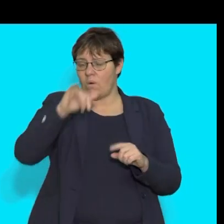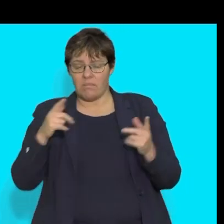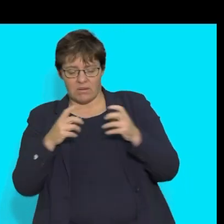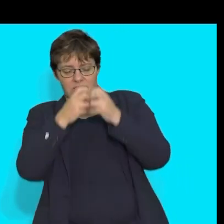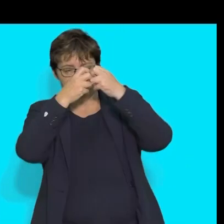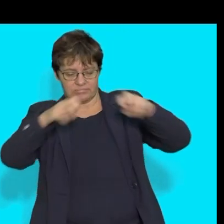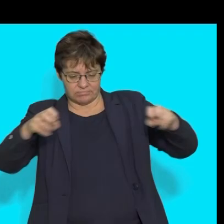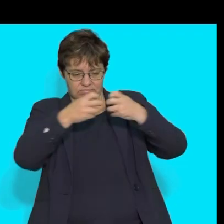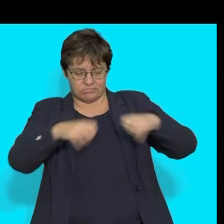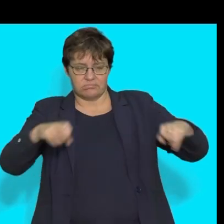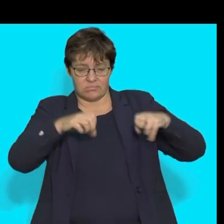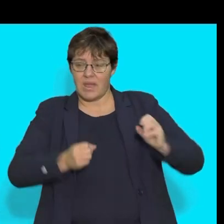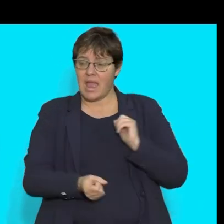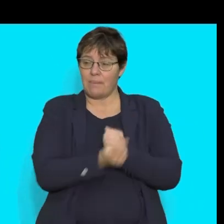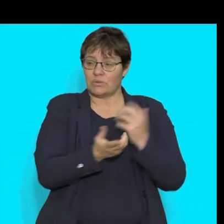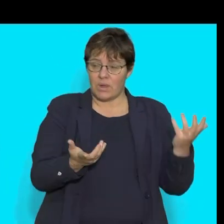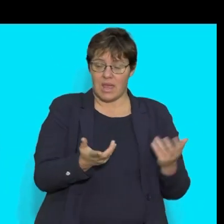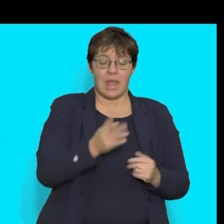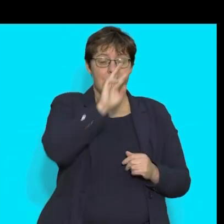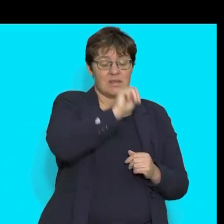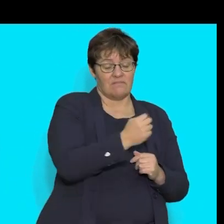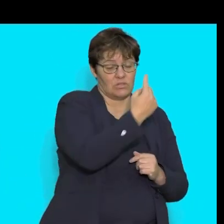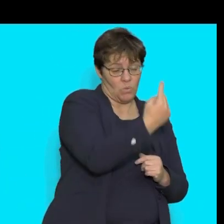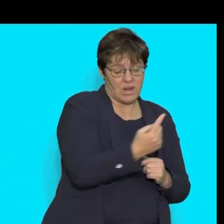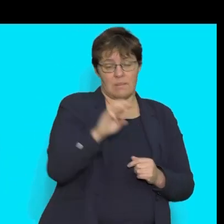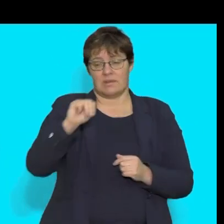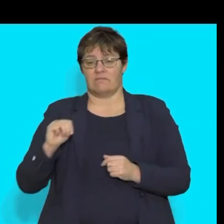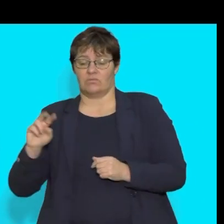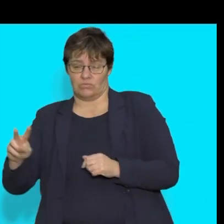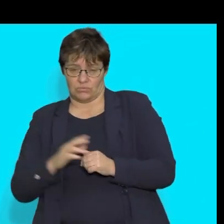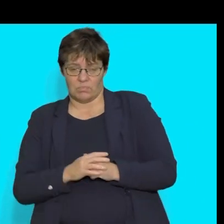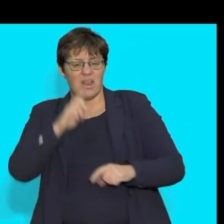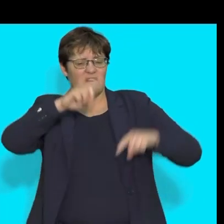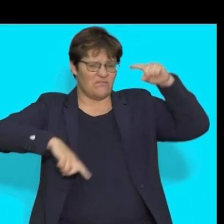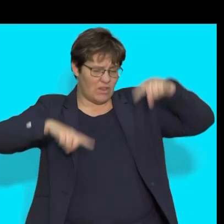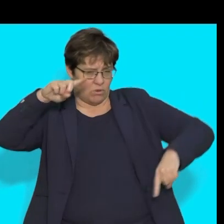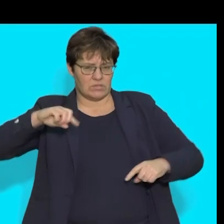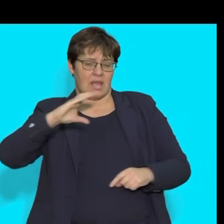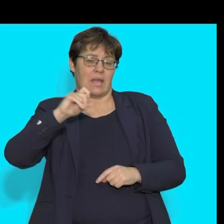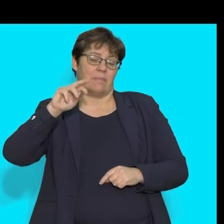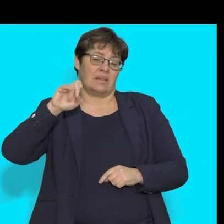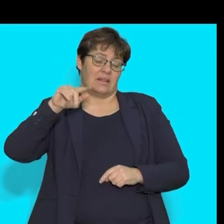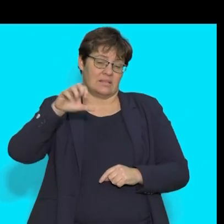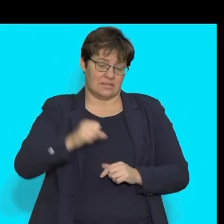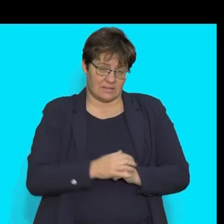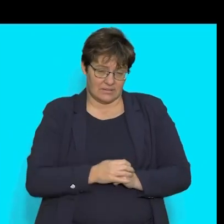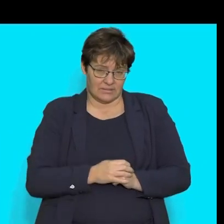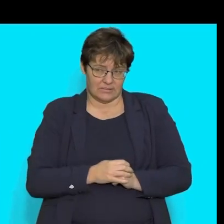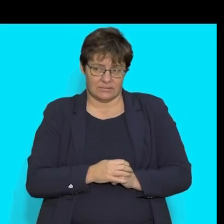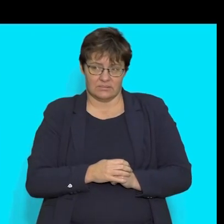and metaphase 2, and this in turn creates variation amongst the gametes. We must also note